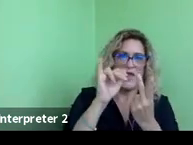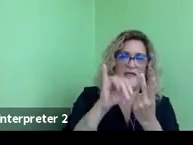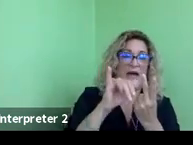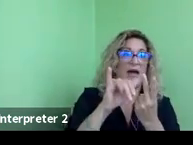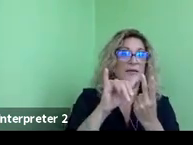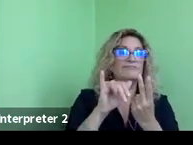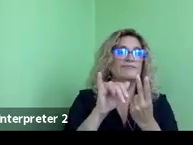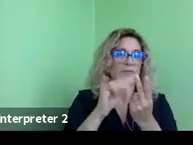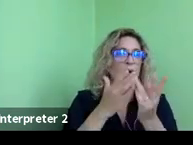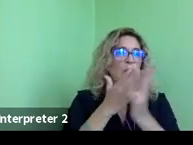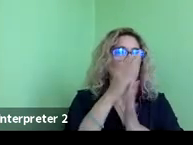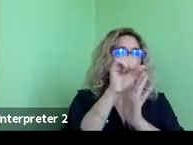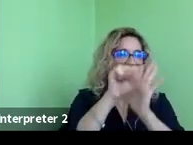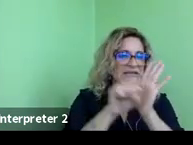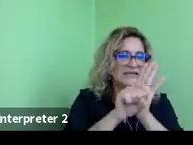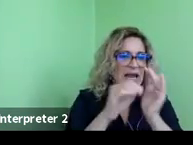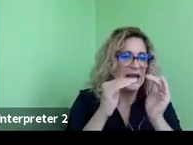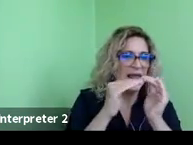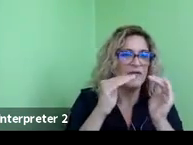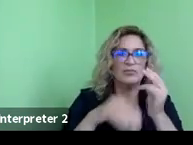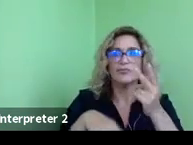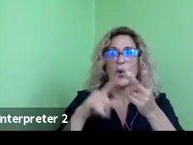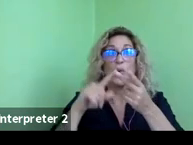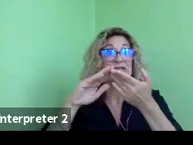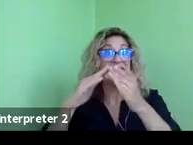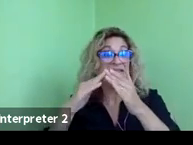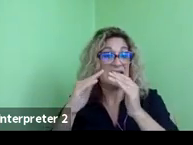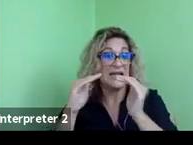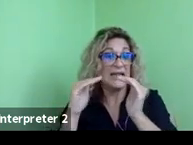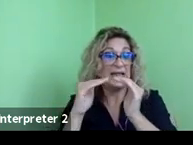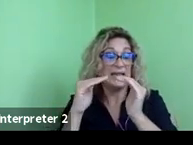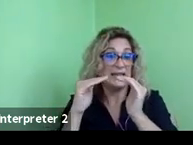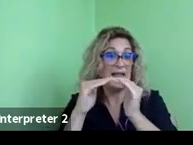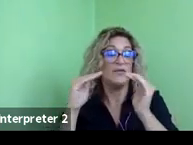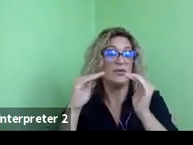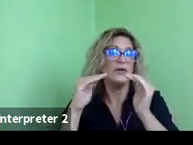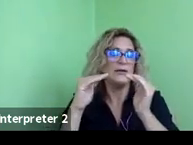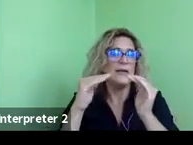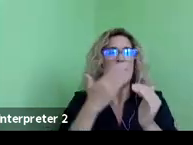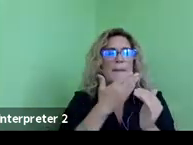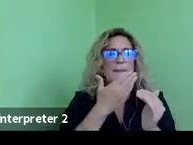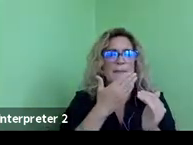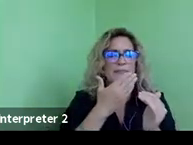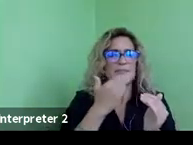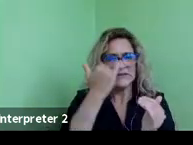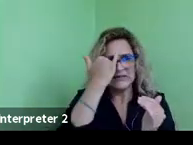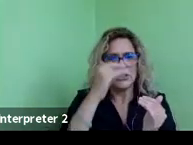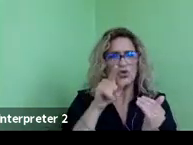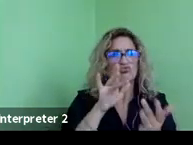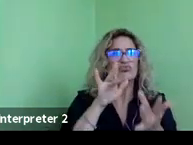So I would strongly suggest reaching out to the coalition. I'd be happy to think some of those things through with you as